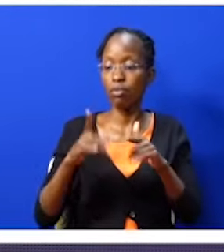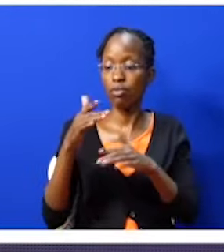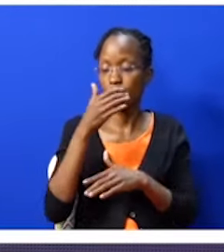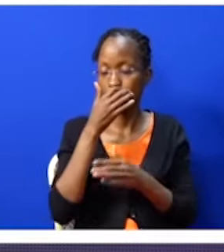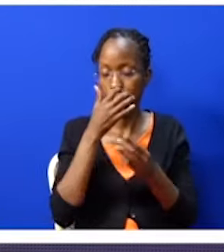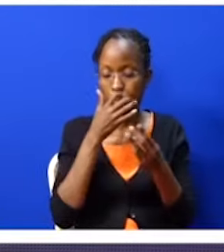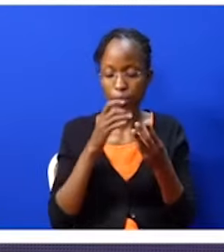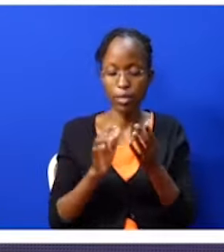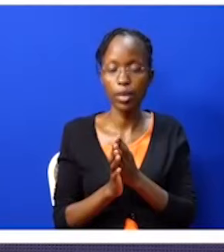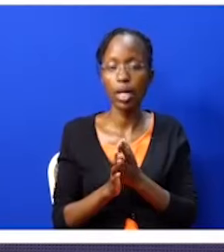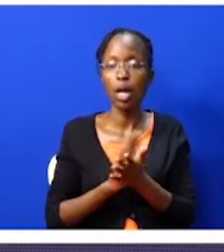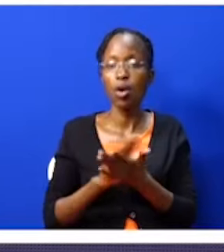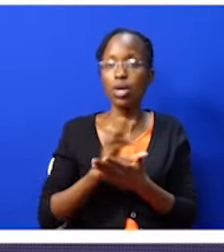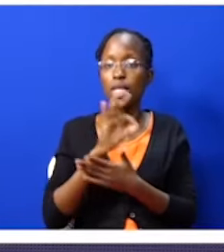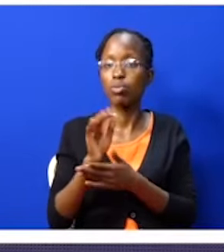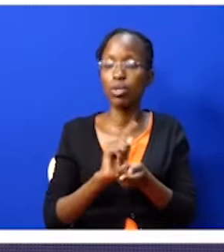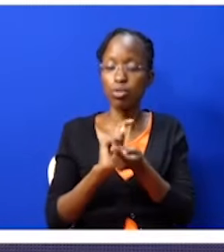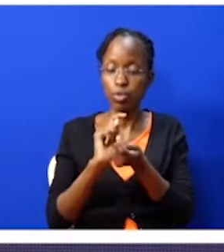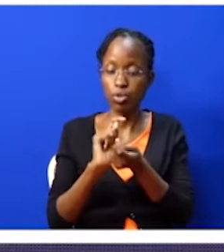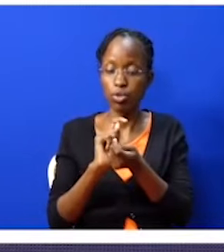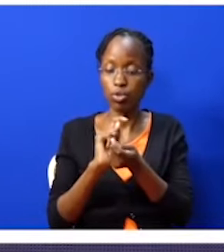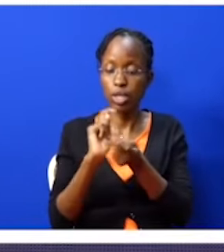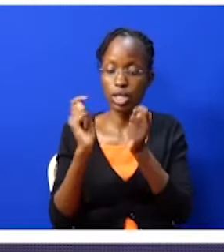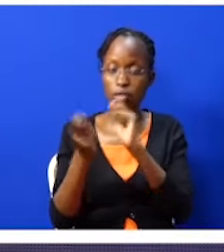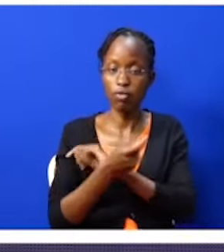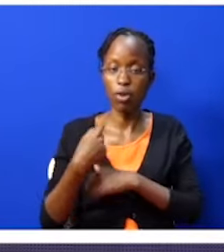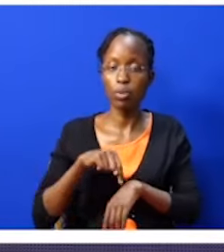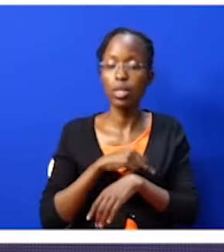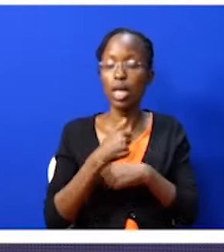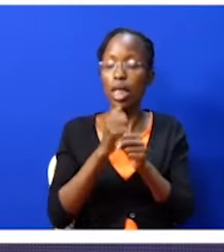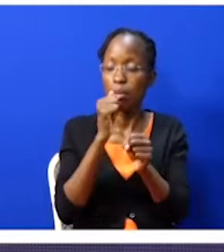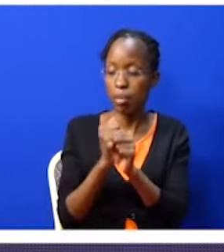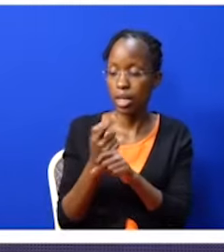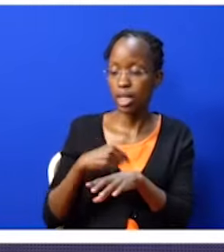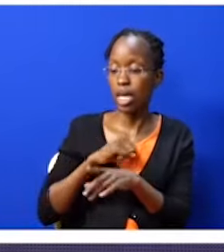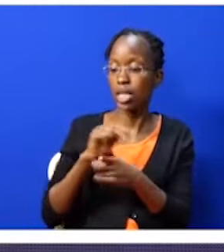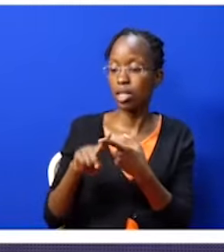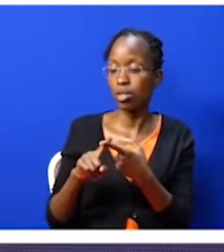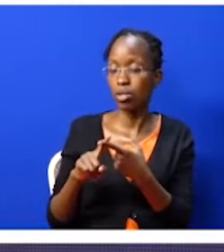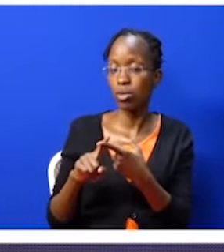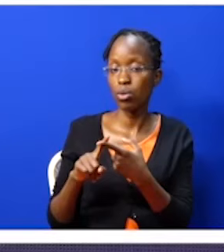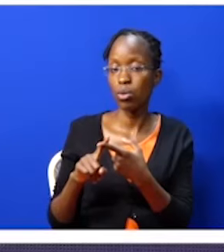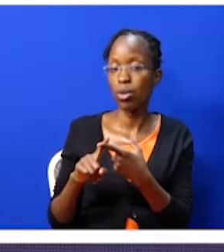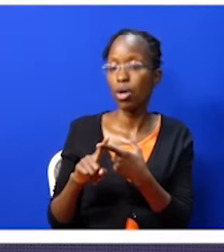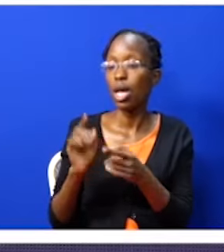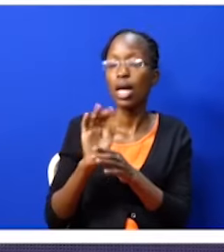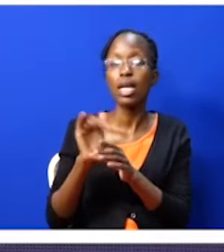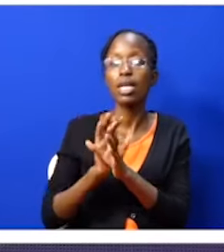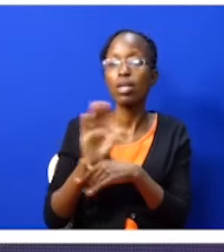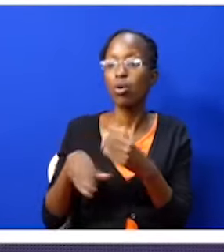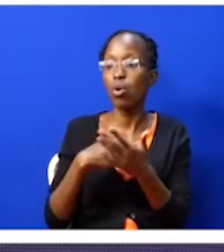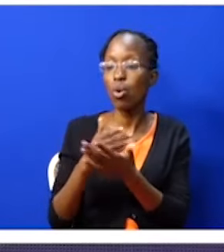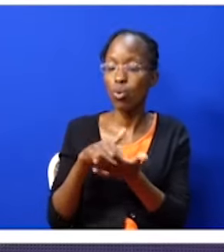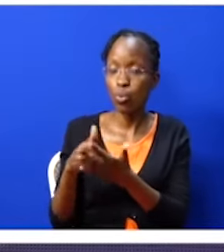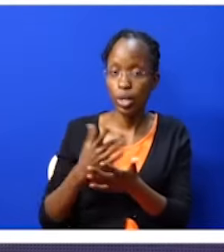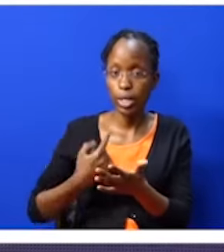he transforms us. He makes us make the wrong things in our life right, and he helps us in all our